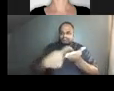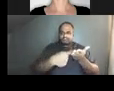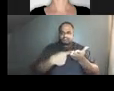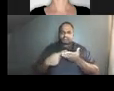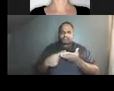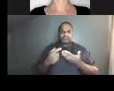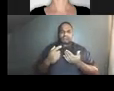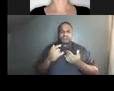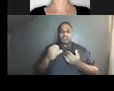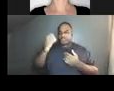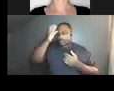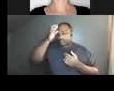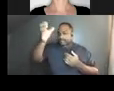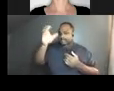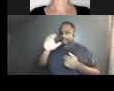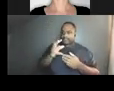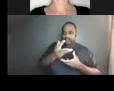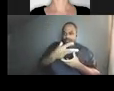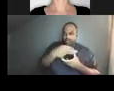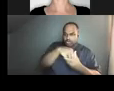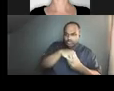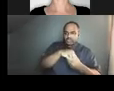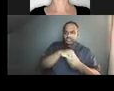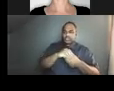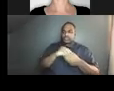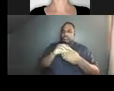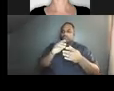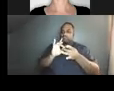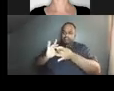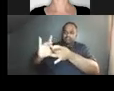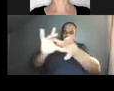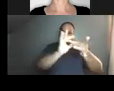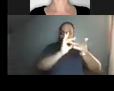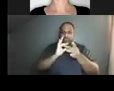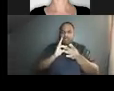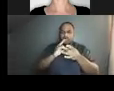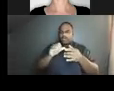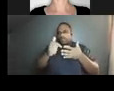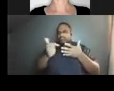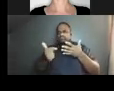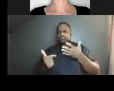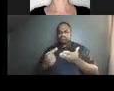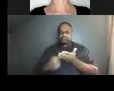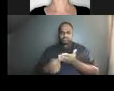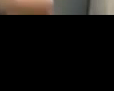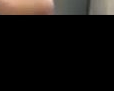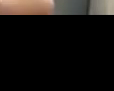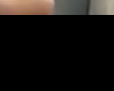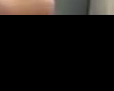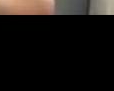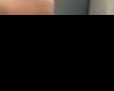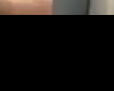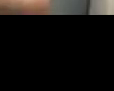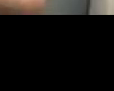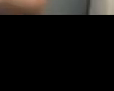revise the concepts of inclusion, diversity, universality, and so on. Thank you very much. These were my